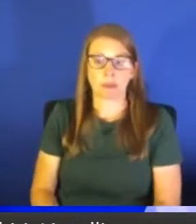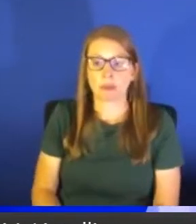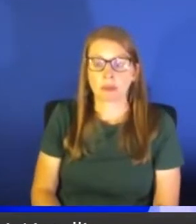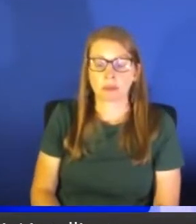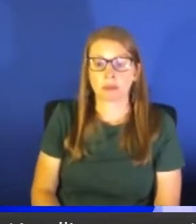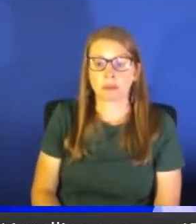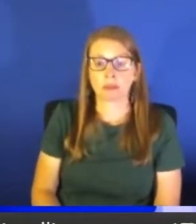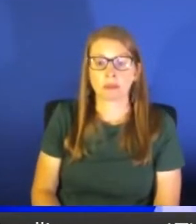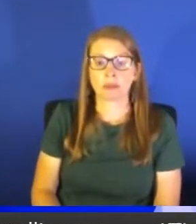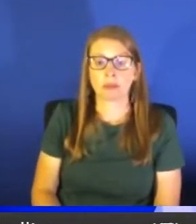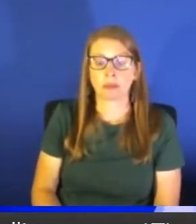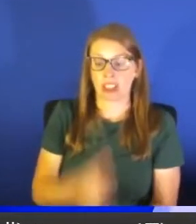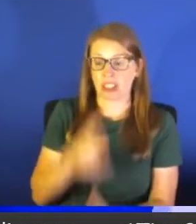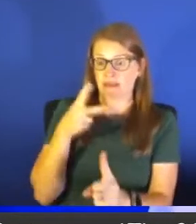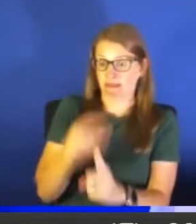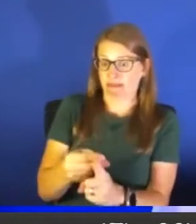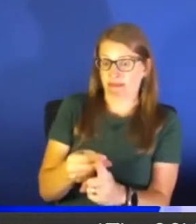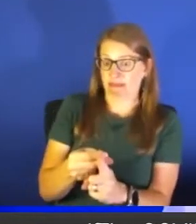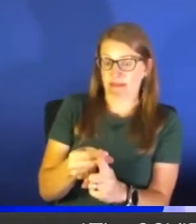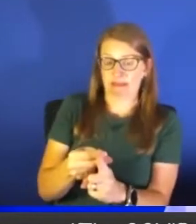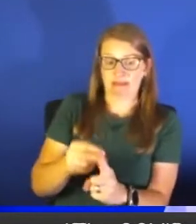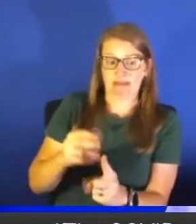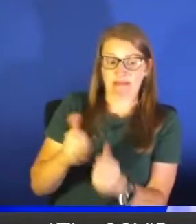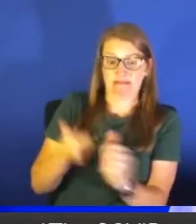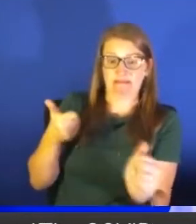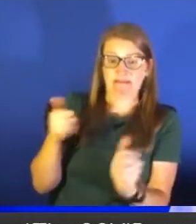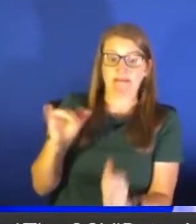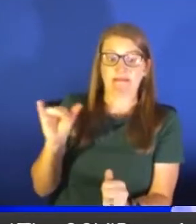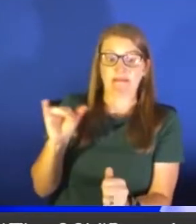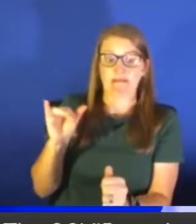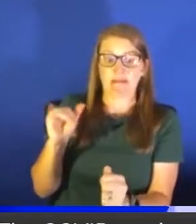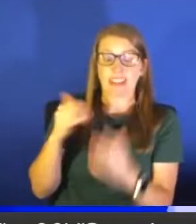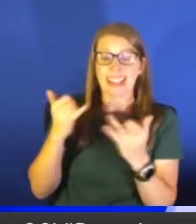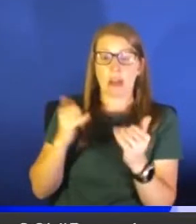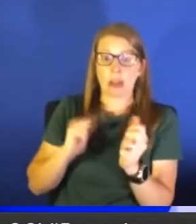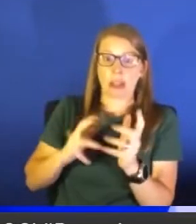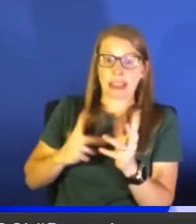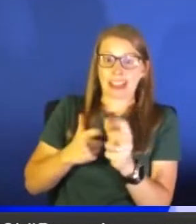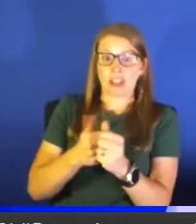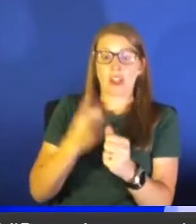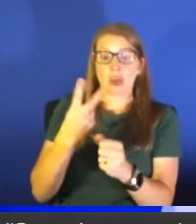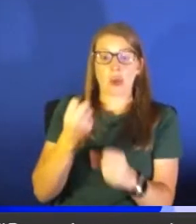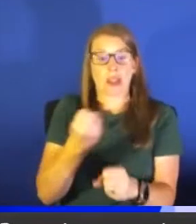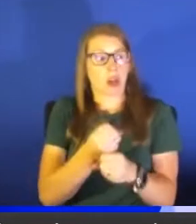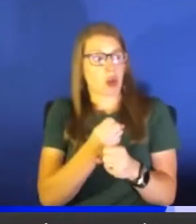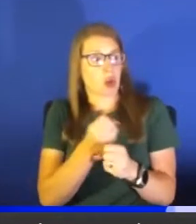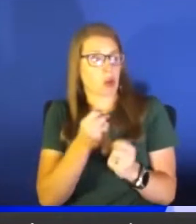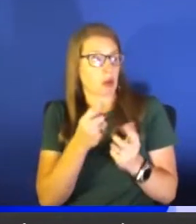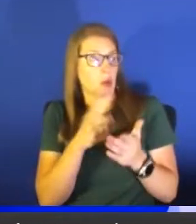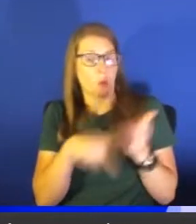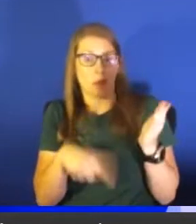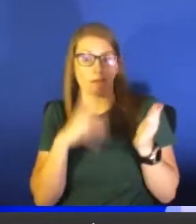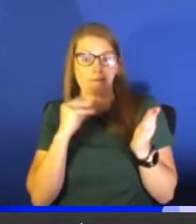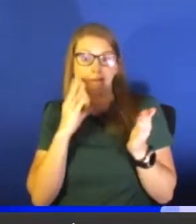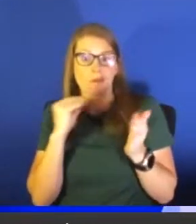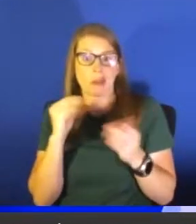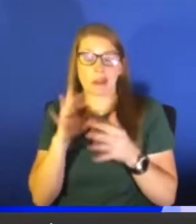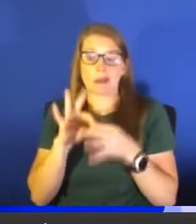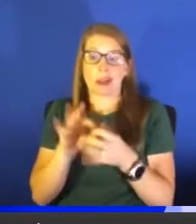had vaccination as well, and so now they are really catching up 2 years of what the world has been catching up as far as cases